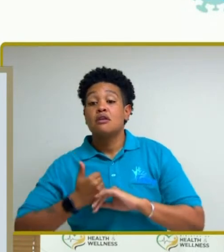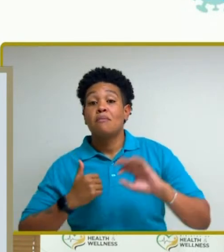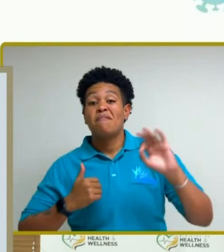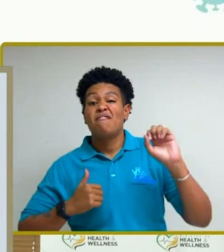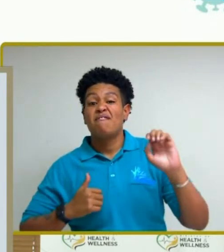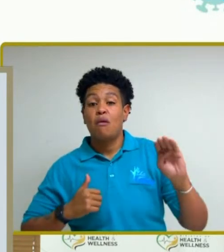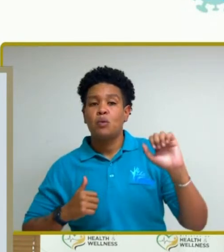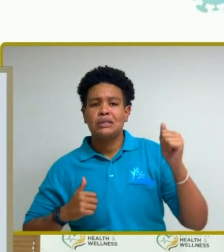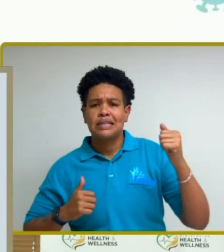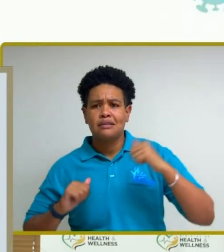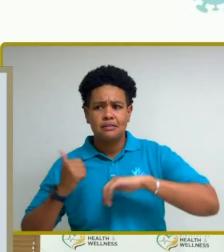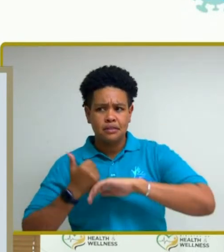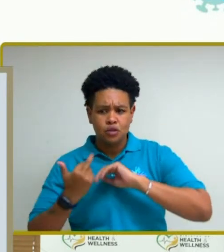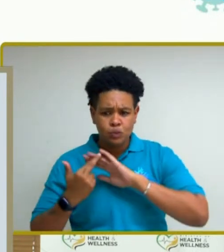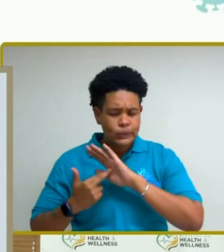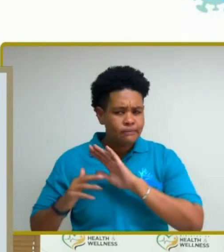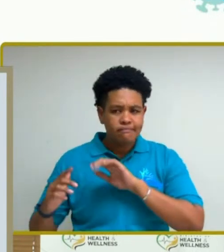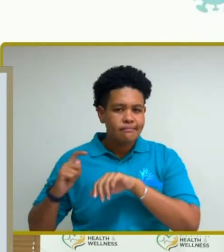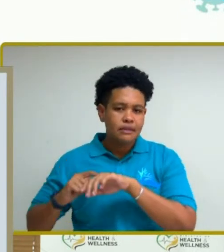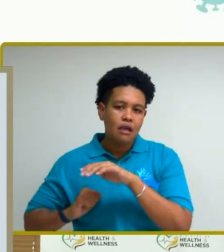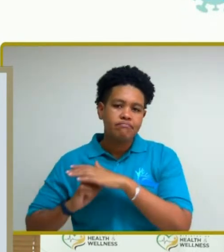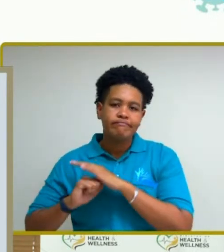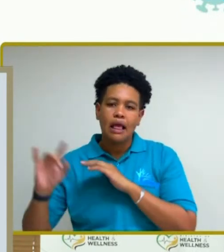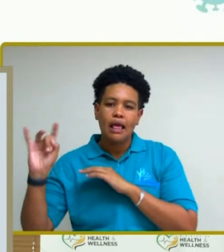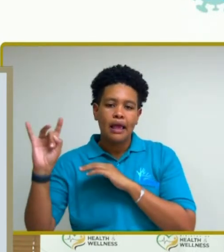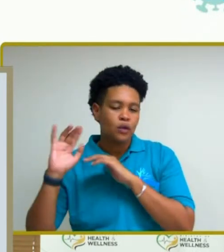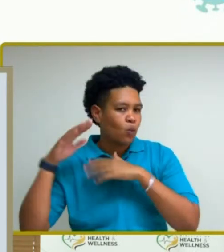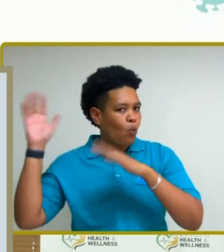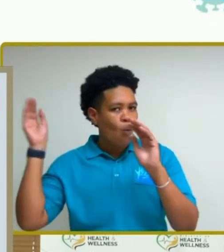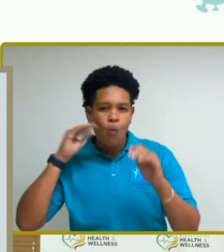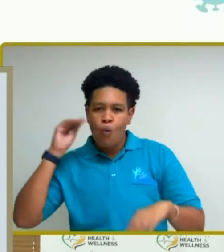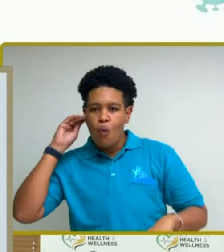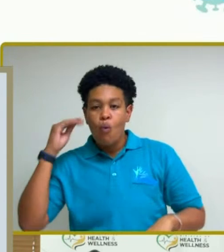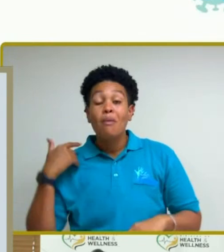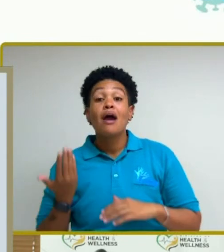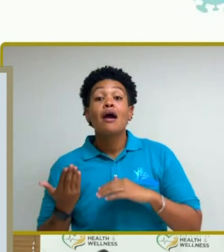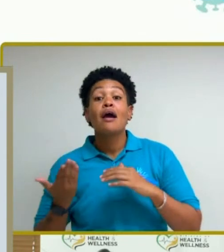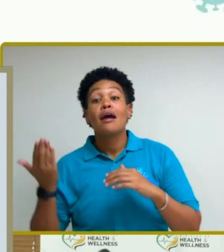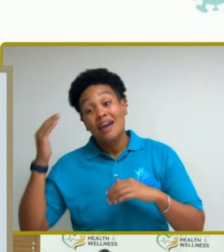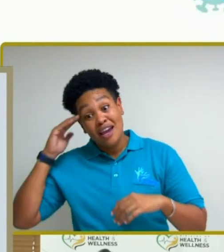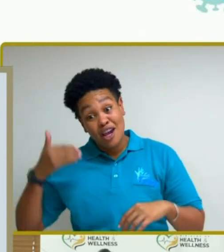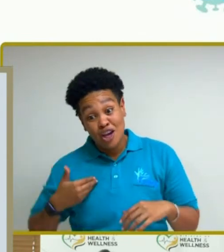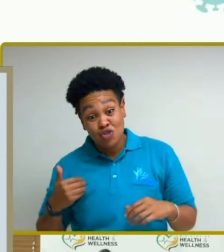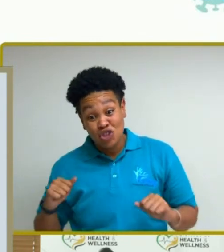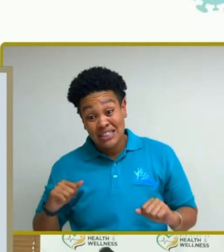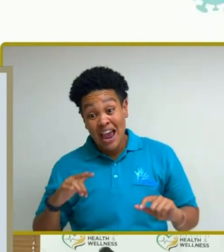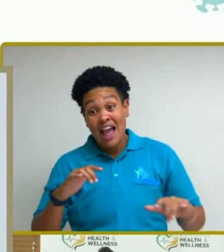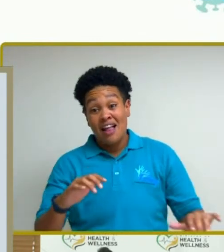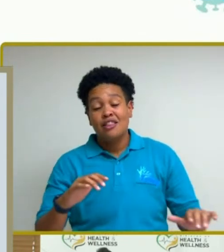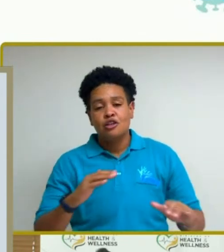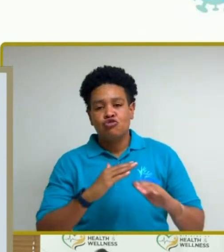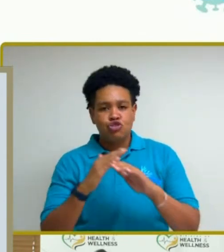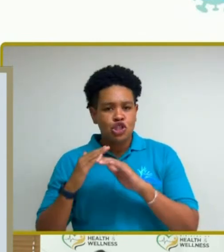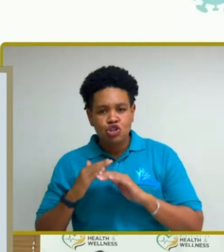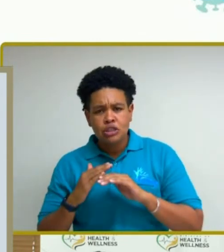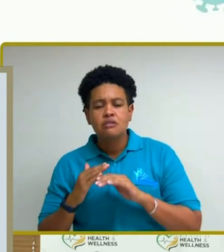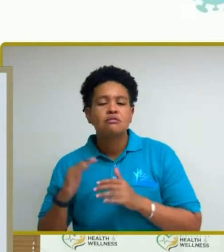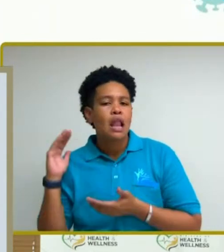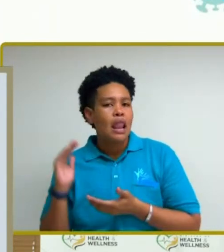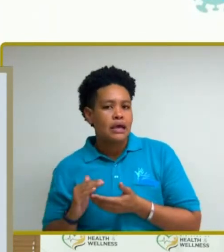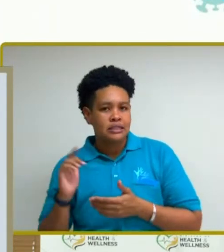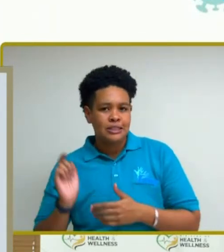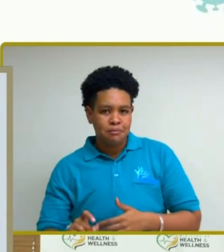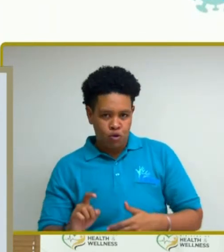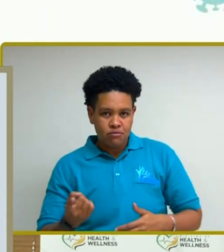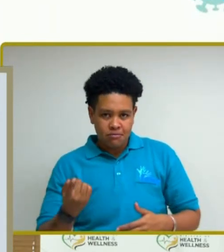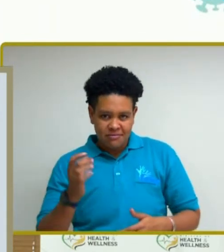10th, and then we would have introduced increased gathering restrictions on February the 24th. Now,